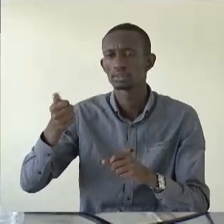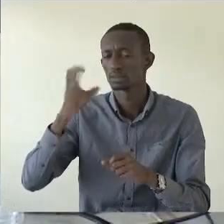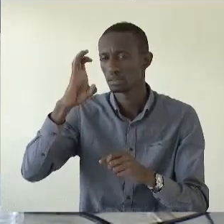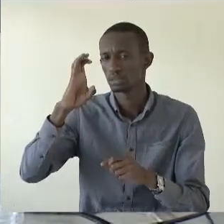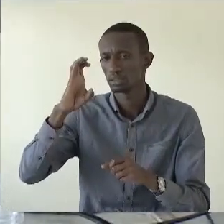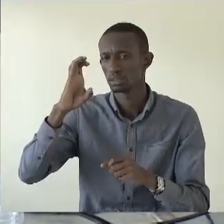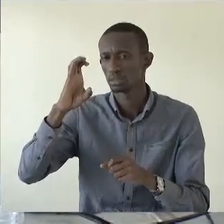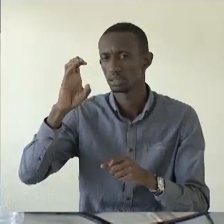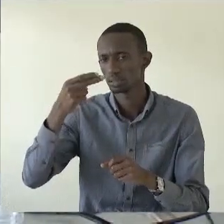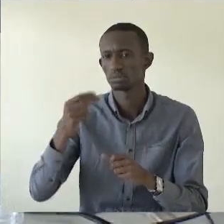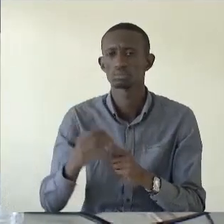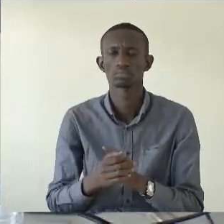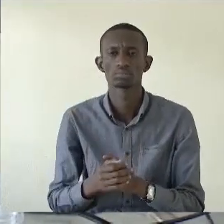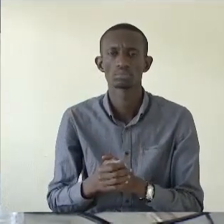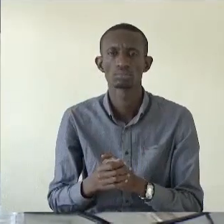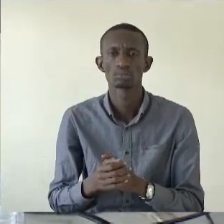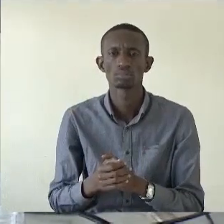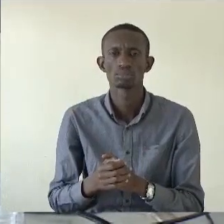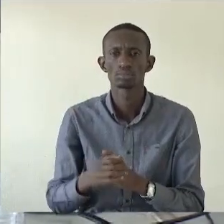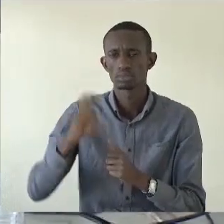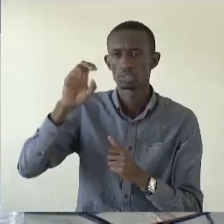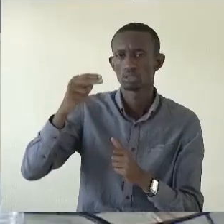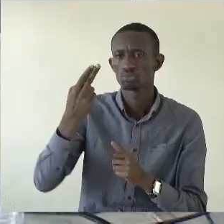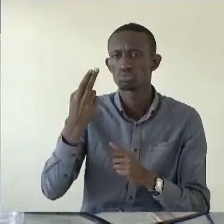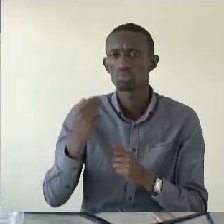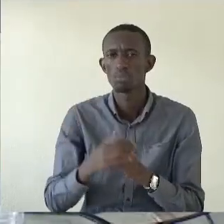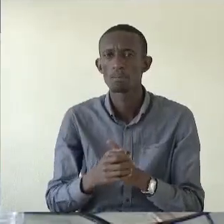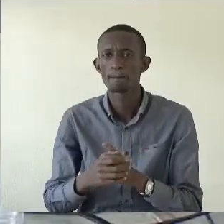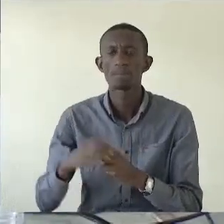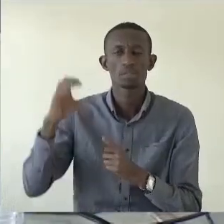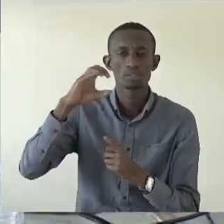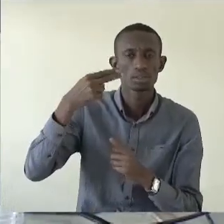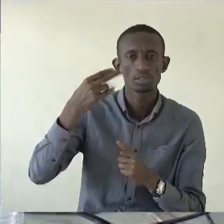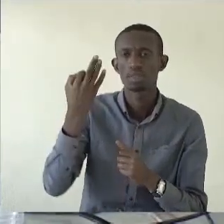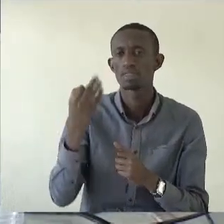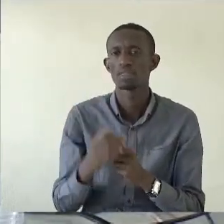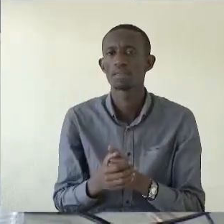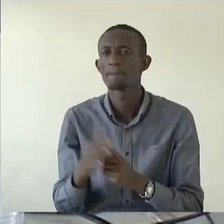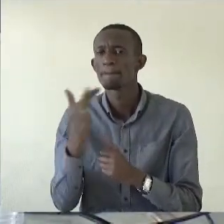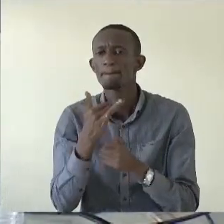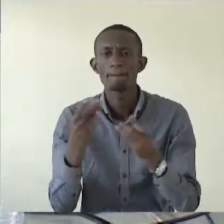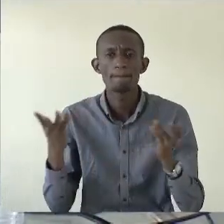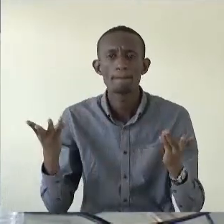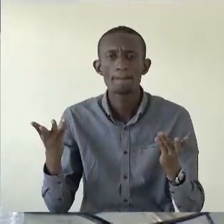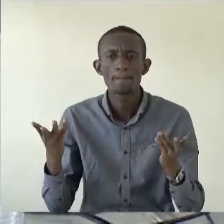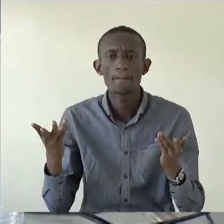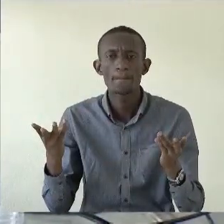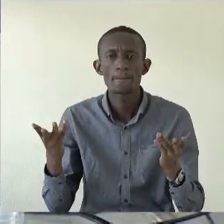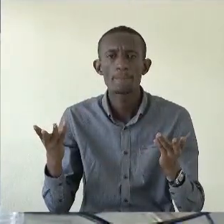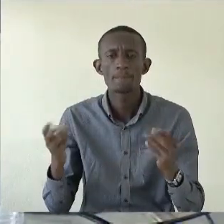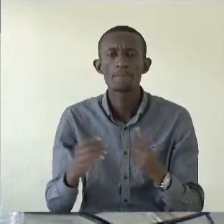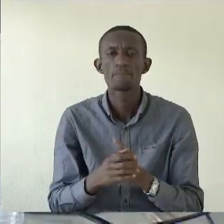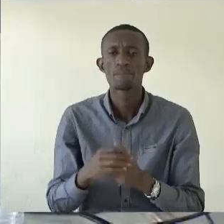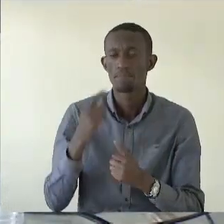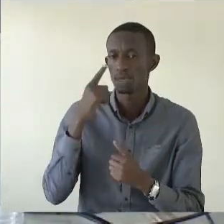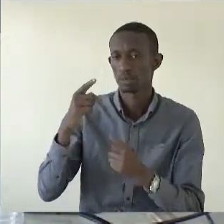carbon atom is required. So it will be CH2, CH3. So how many are these? So we said these